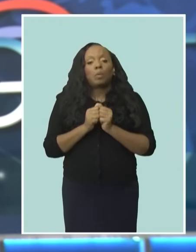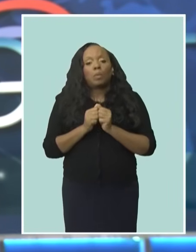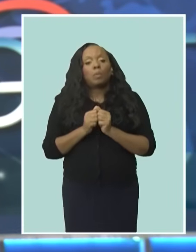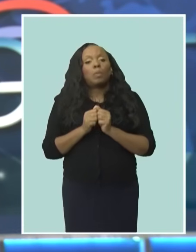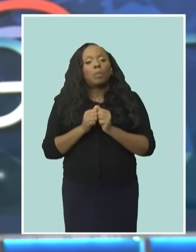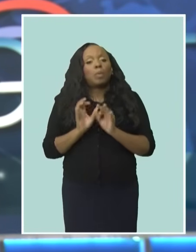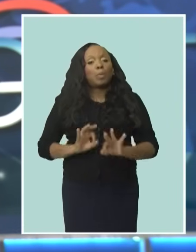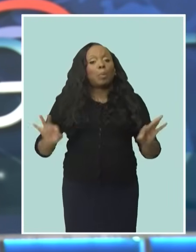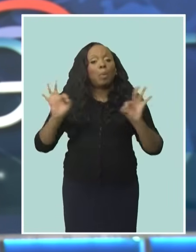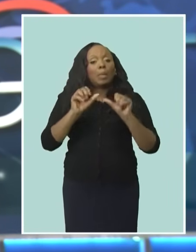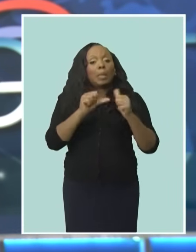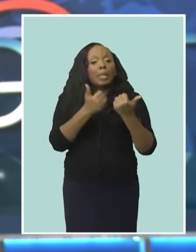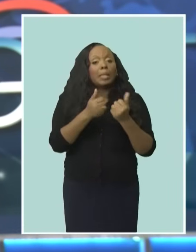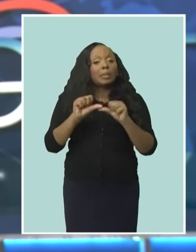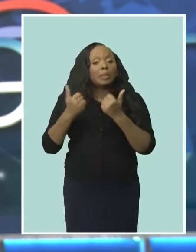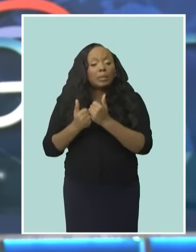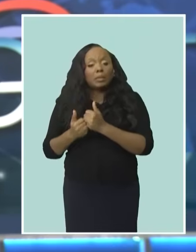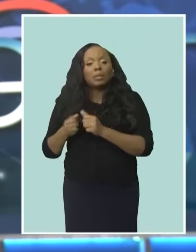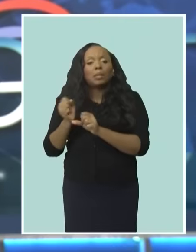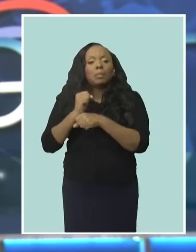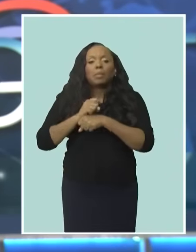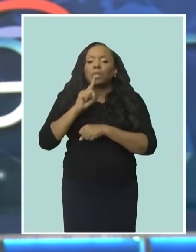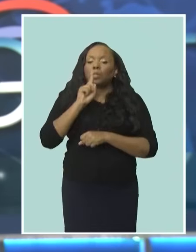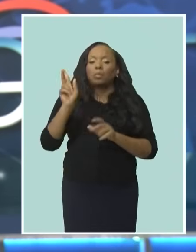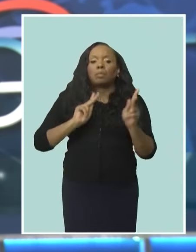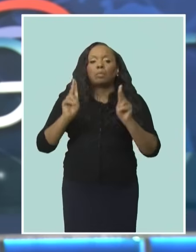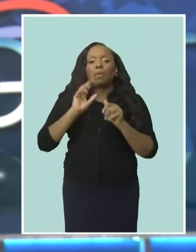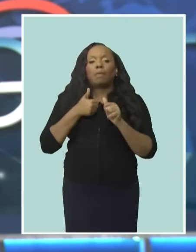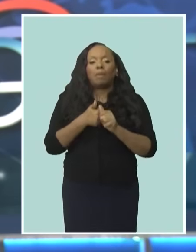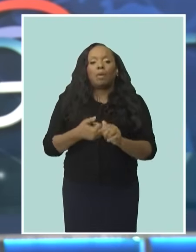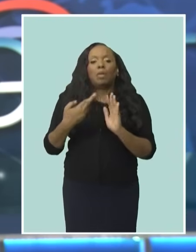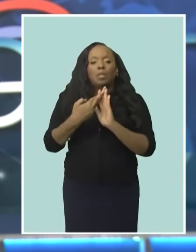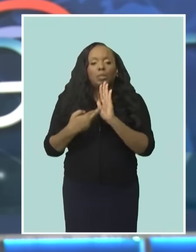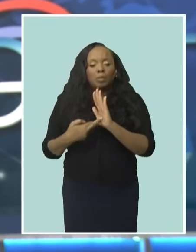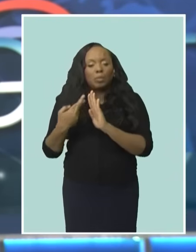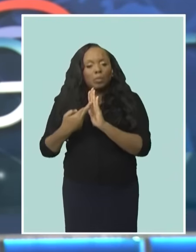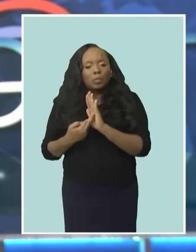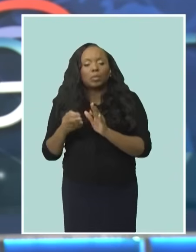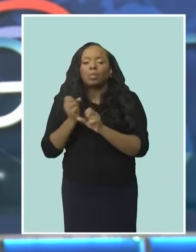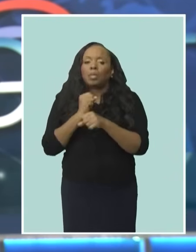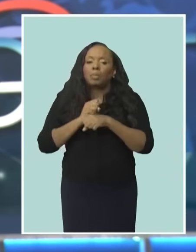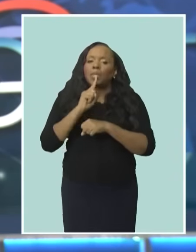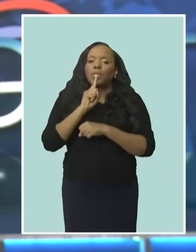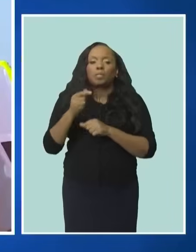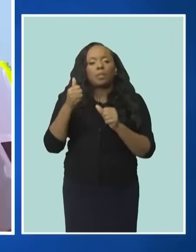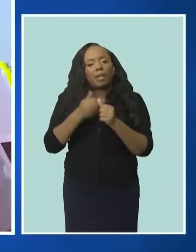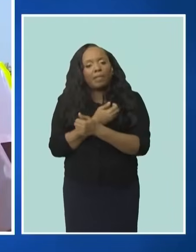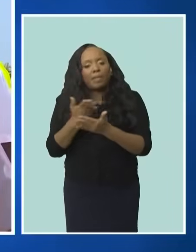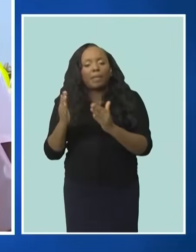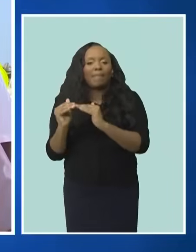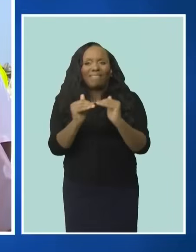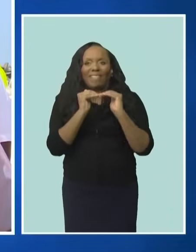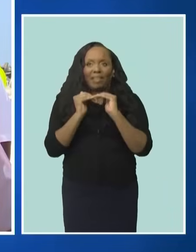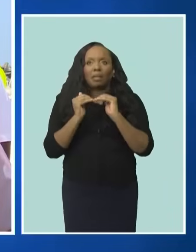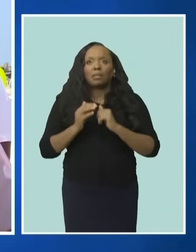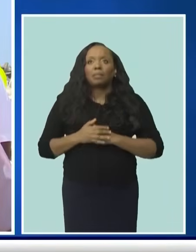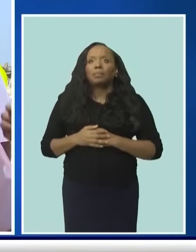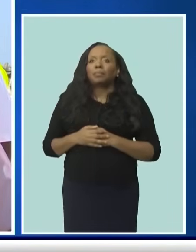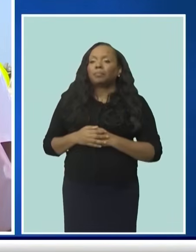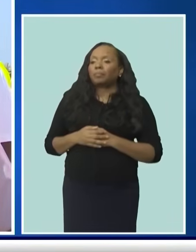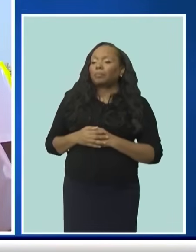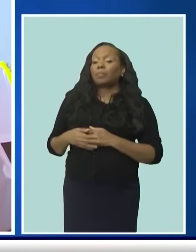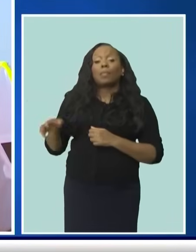relevant agencies and stakeholders to ensure rules are followed consistently and fairly. This includes enforcement of the